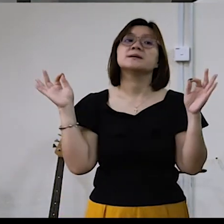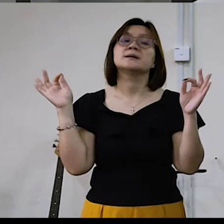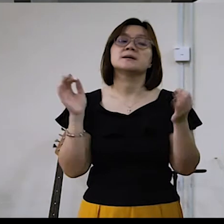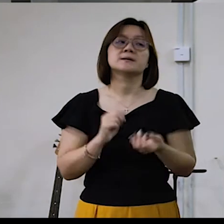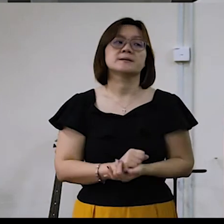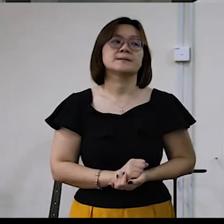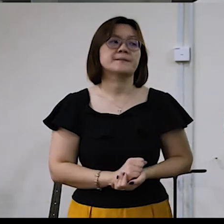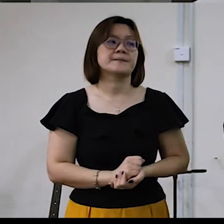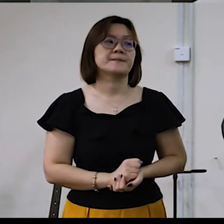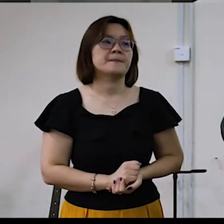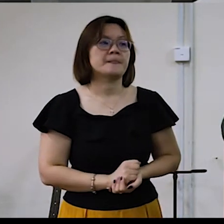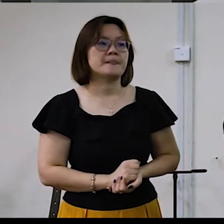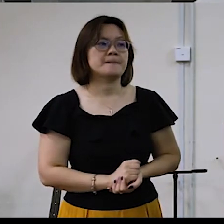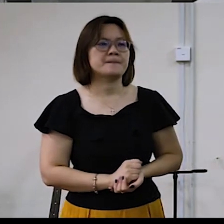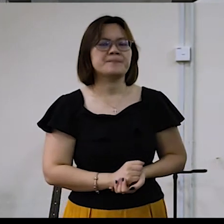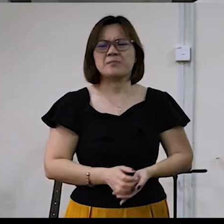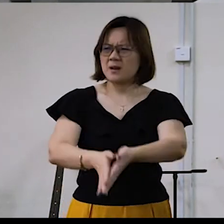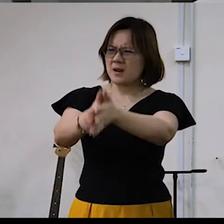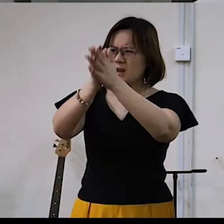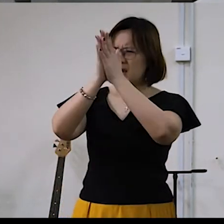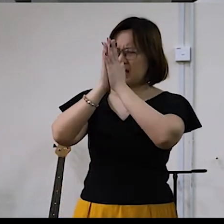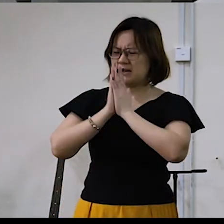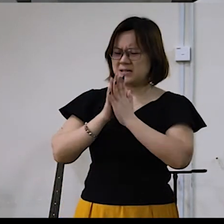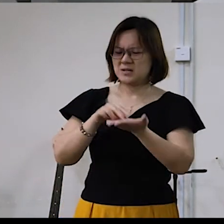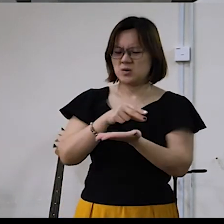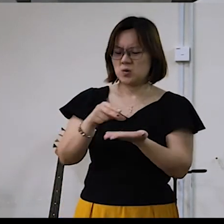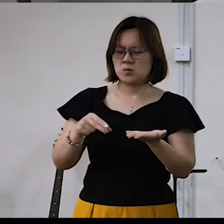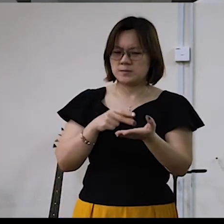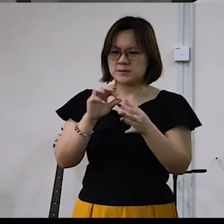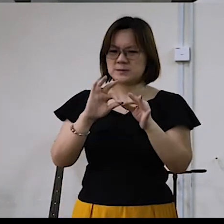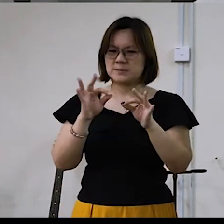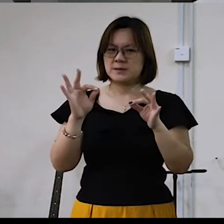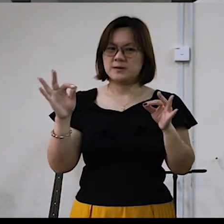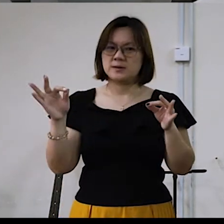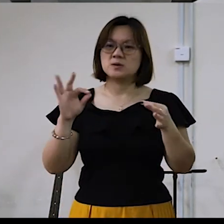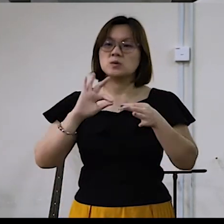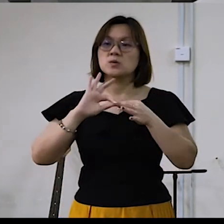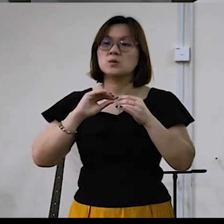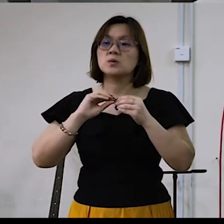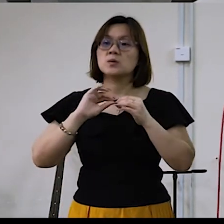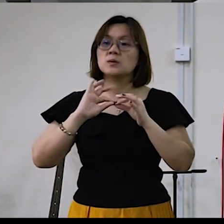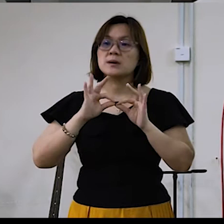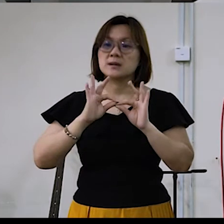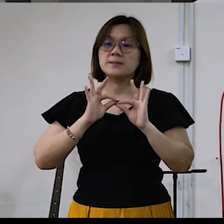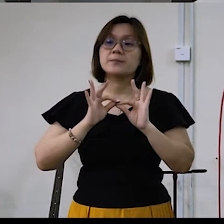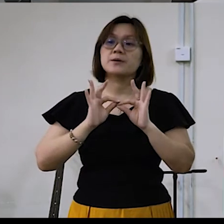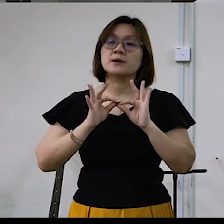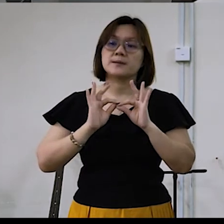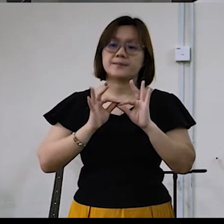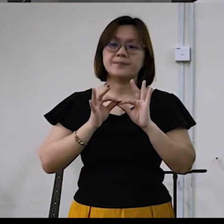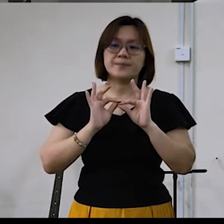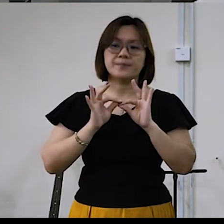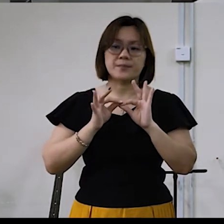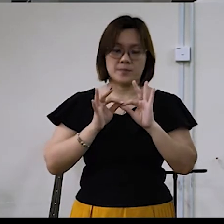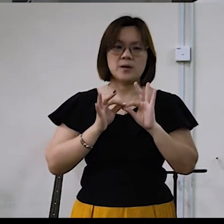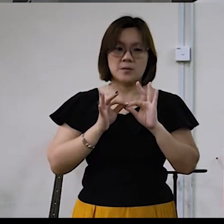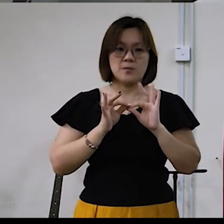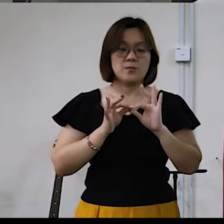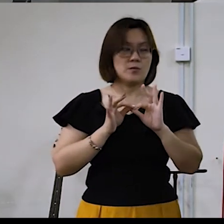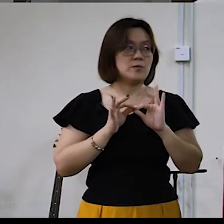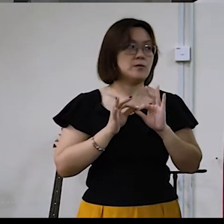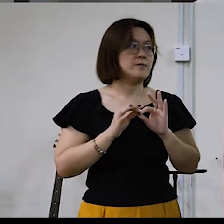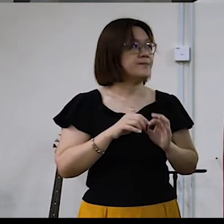to the Bible without remembering that the Holy Spirit is as God as Jesus. The Holy Spirit is not a